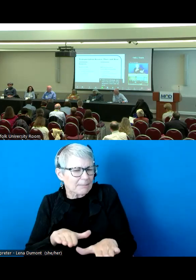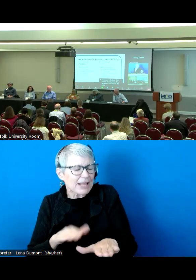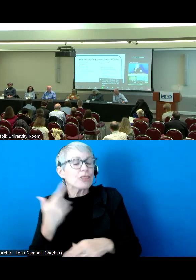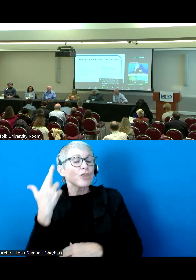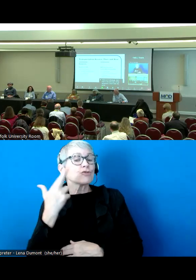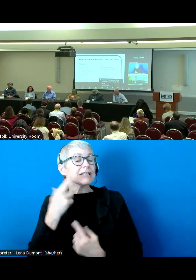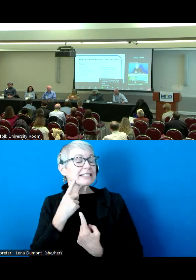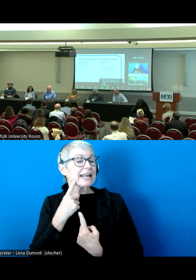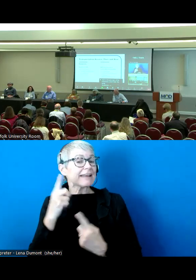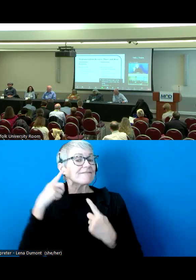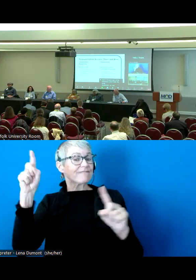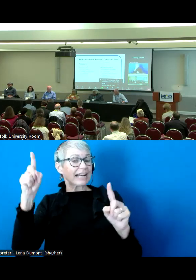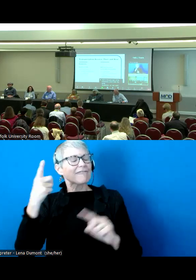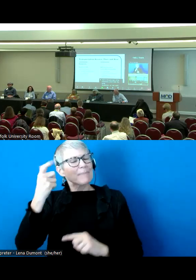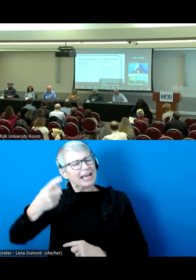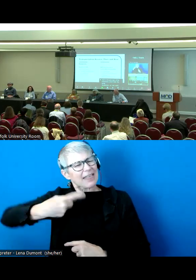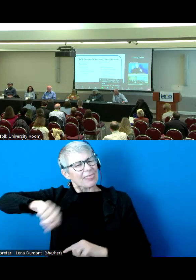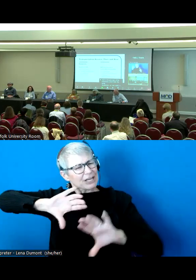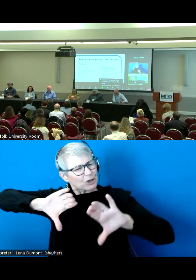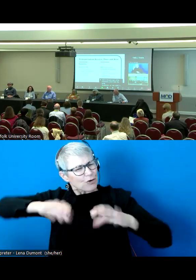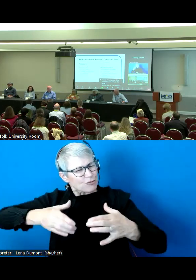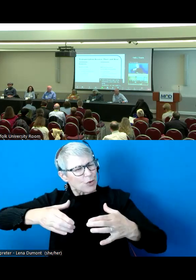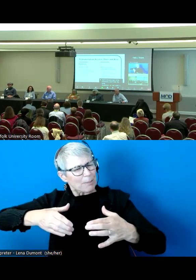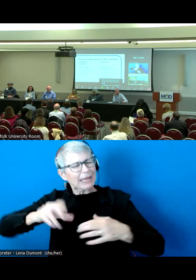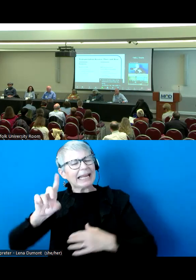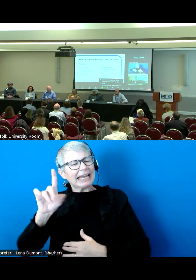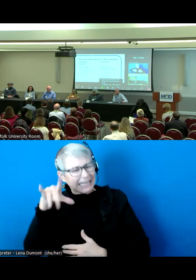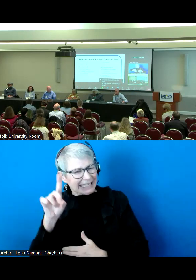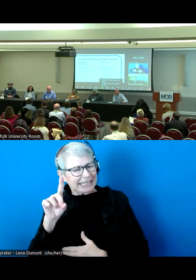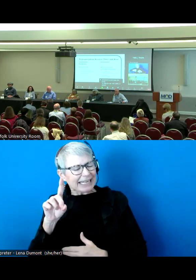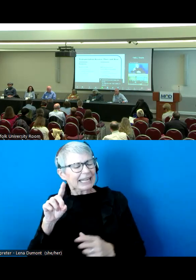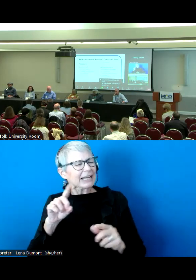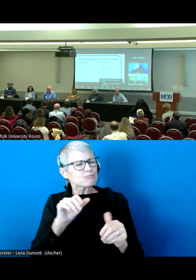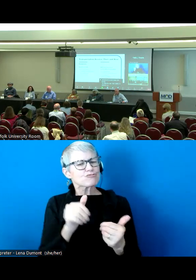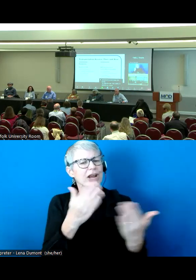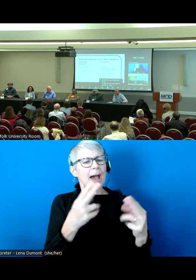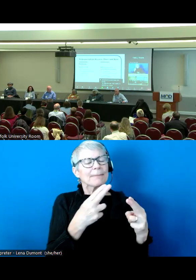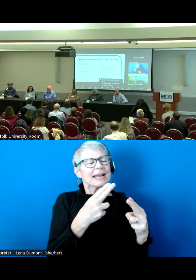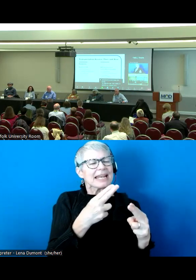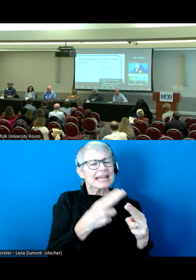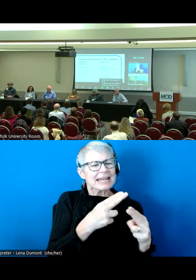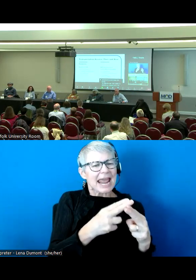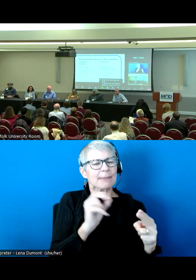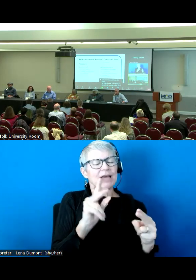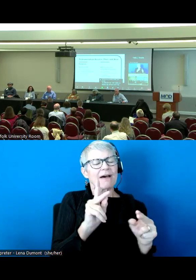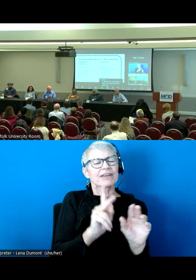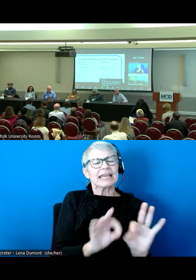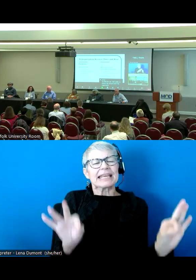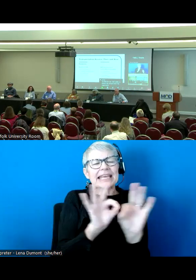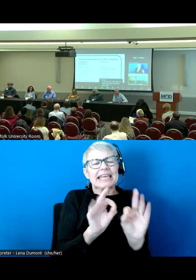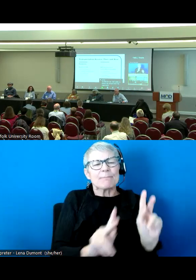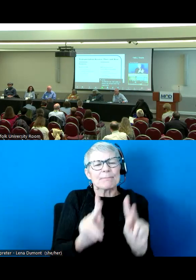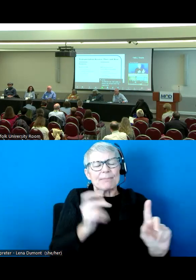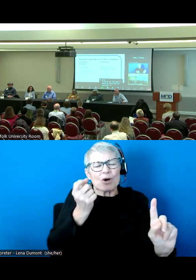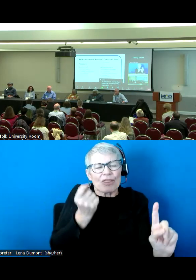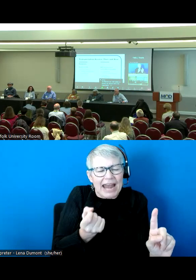ability to identify key people within the organization that really